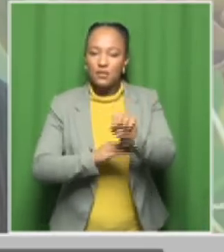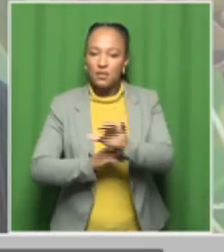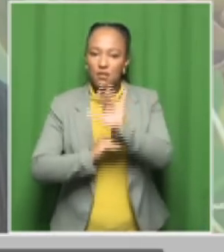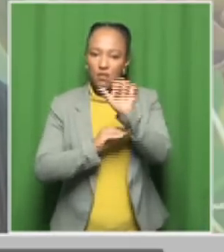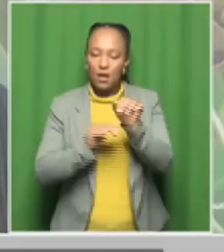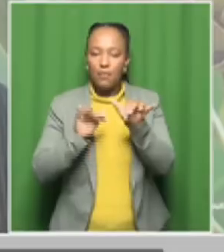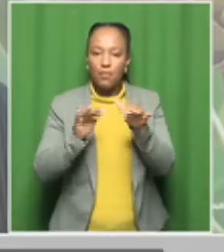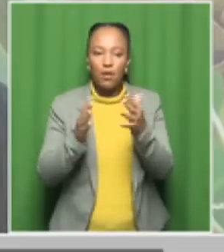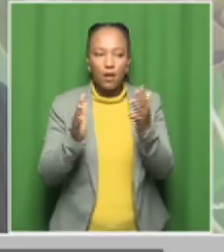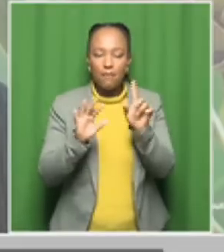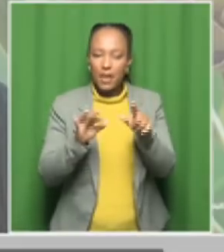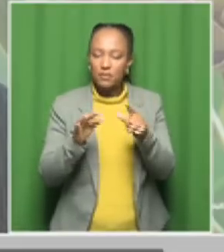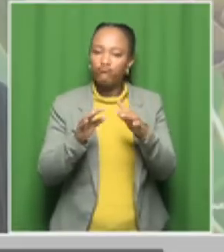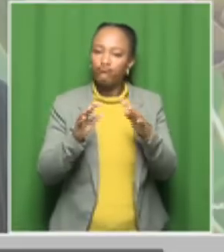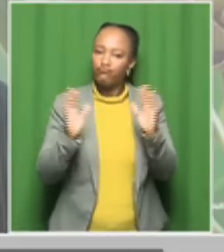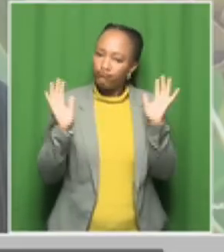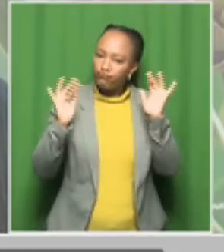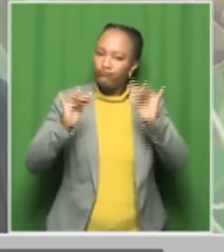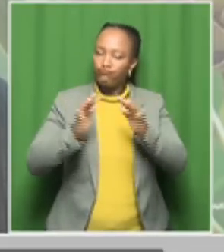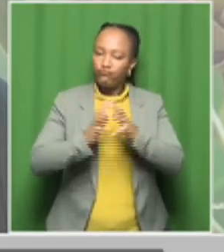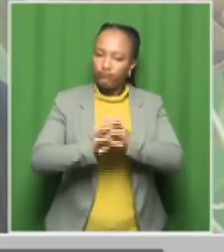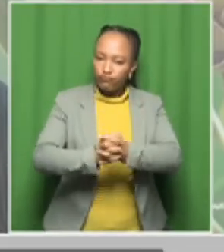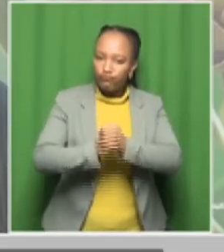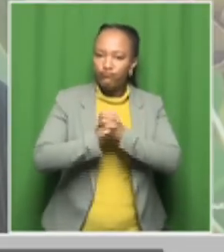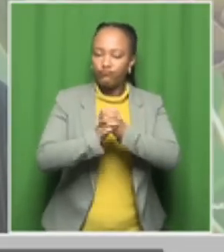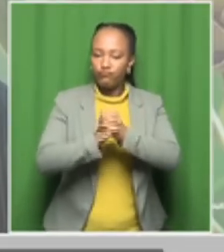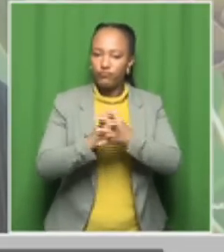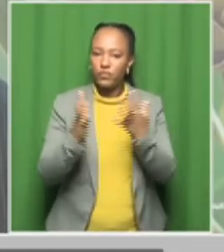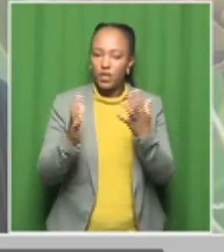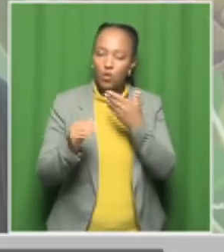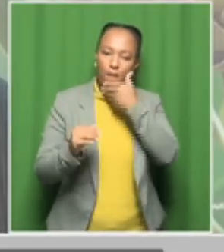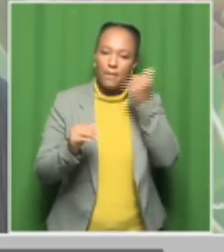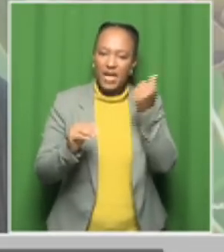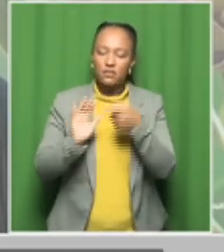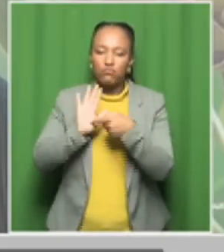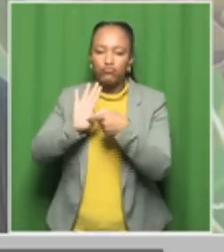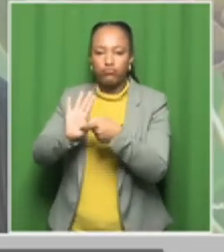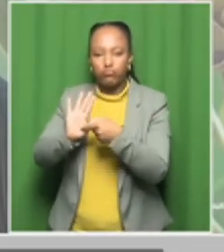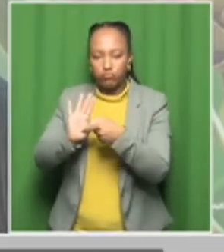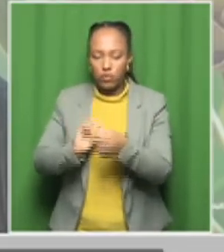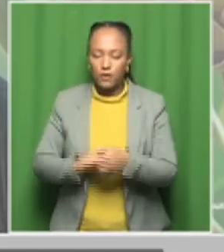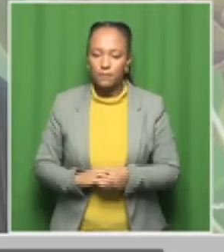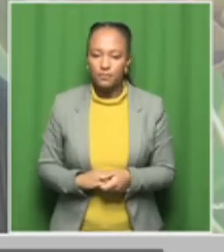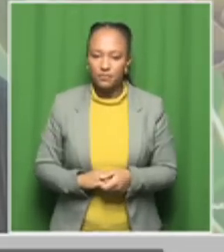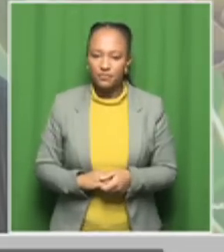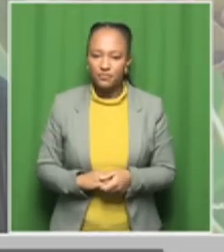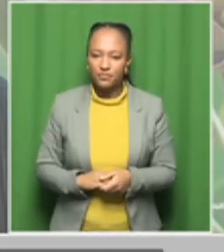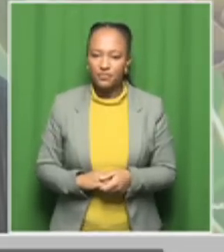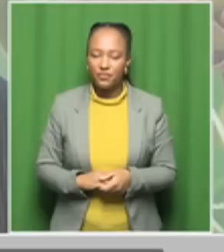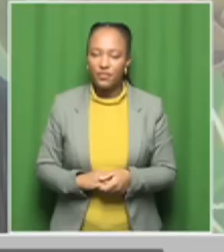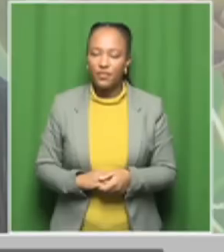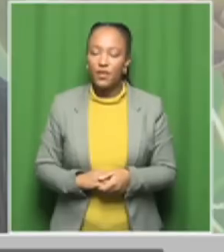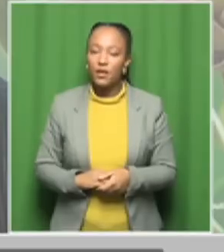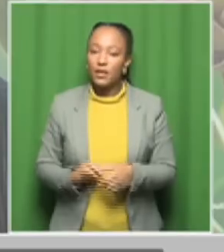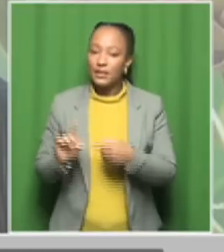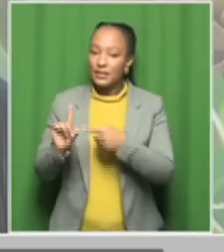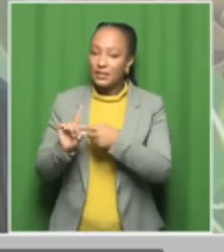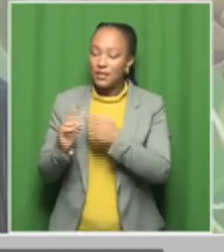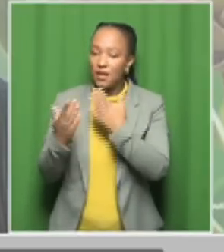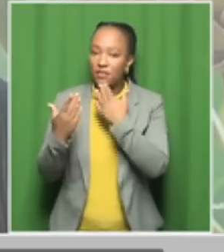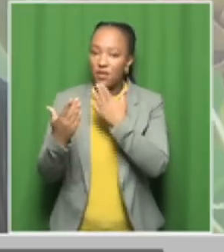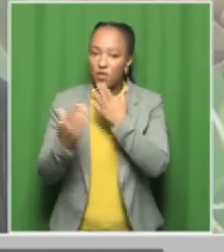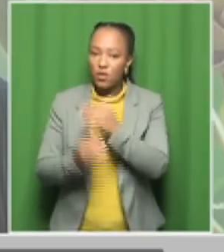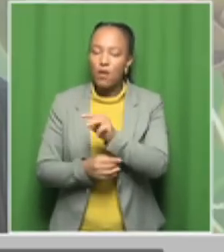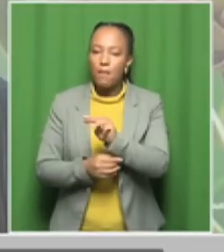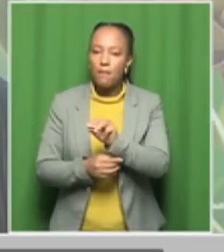and as a collective, as a nation, we put our best foot forward. Ambassador Mabongo, we'll leave it there. Thank you